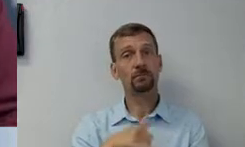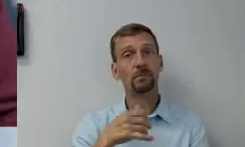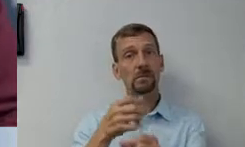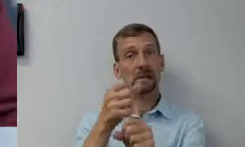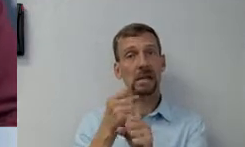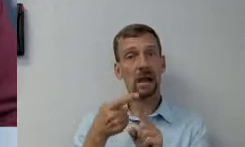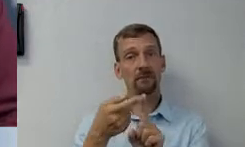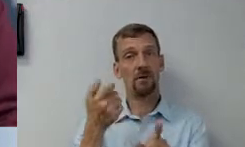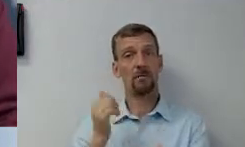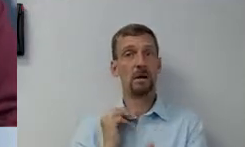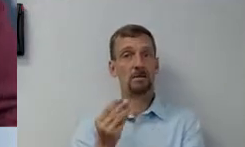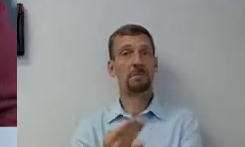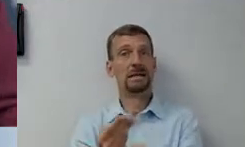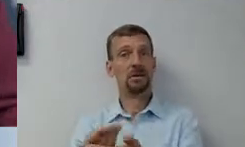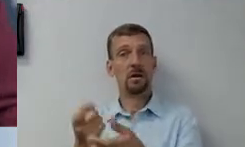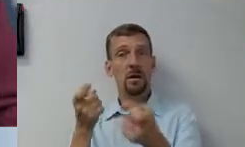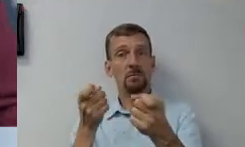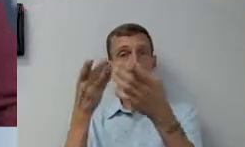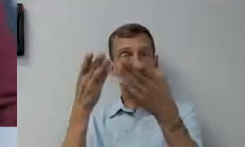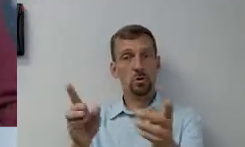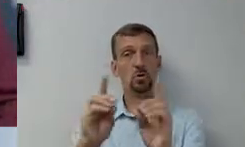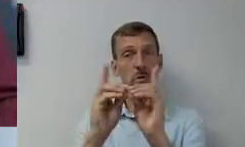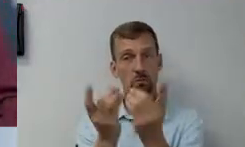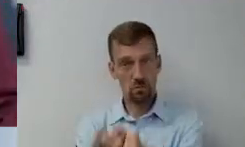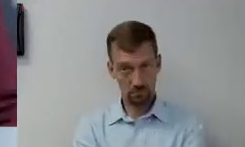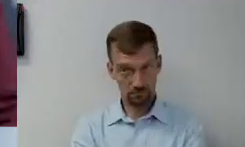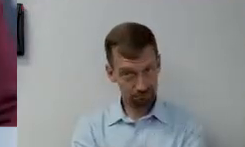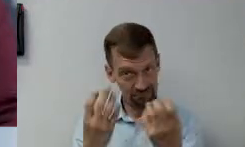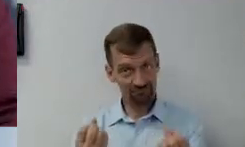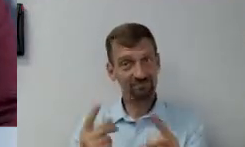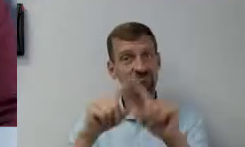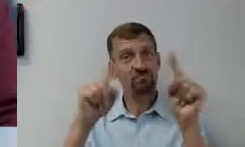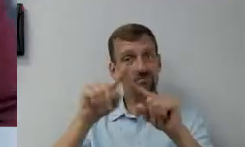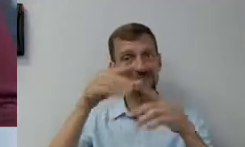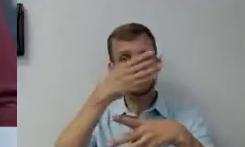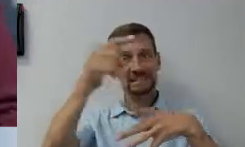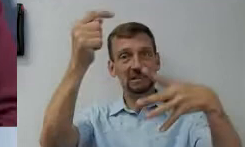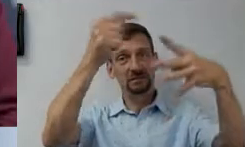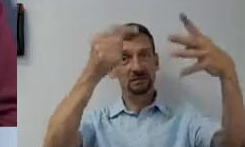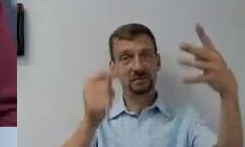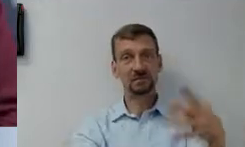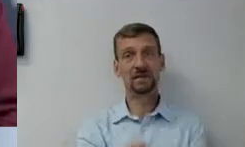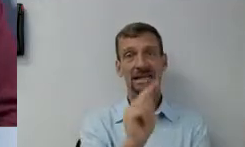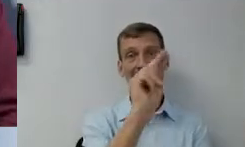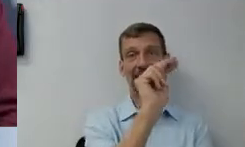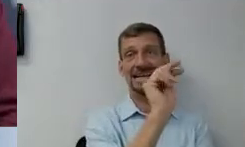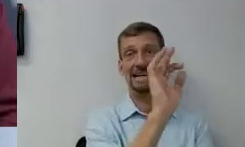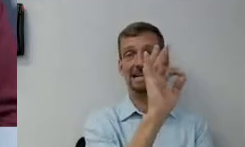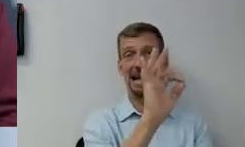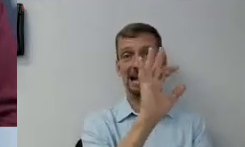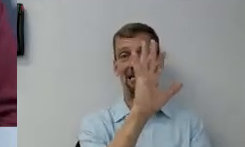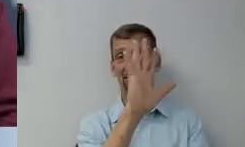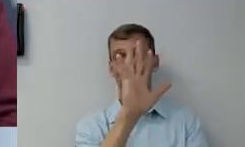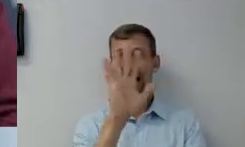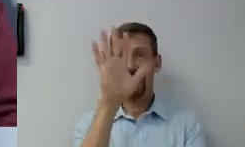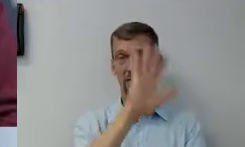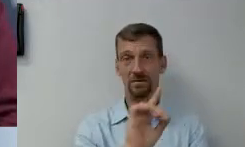management department and all the different types of PPE. So N95 masks right